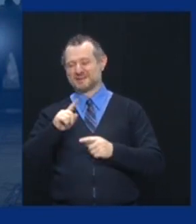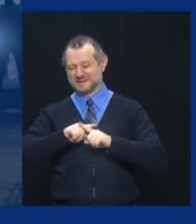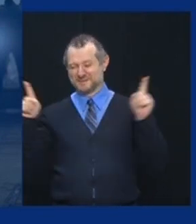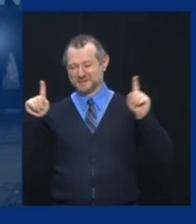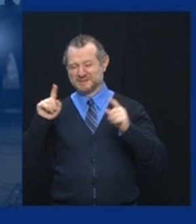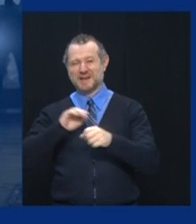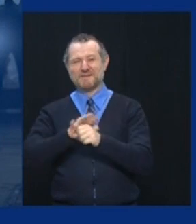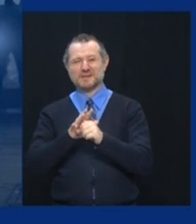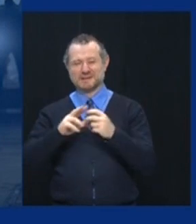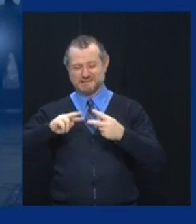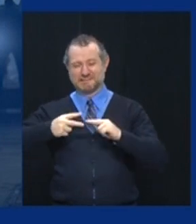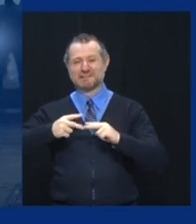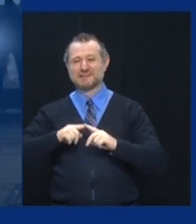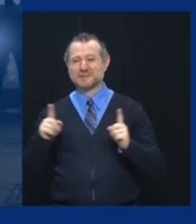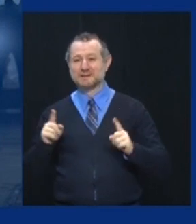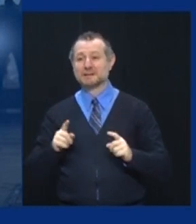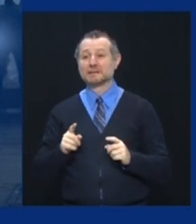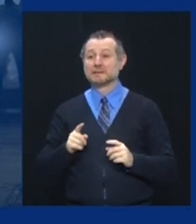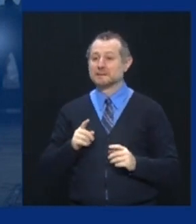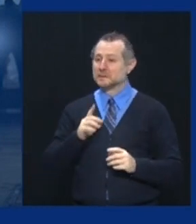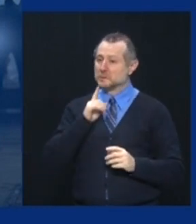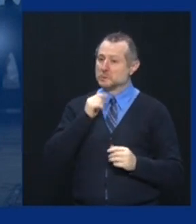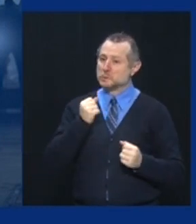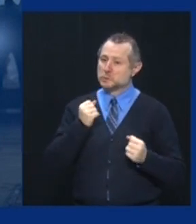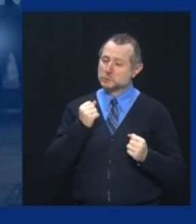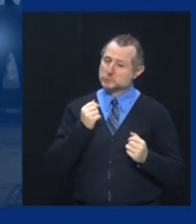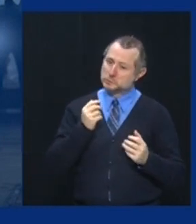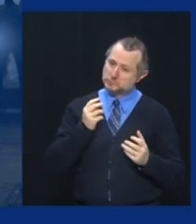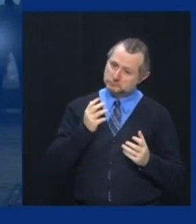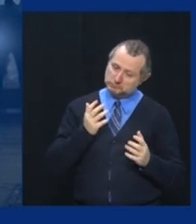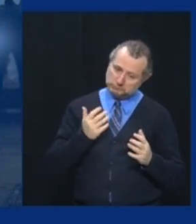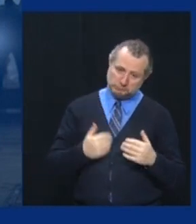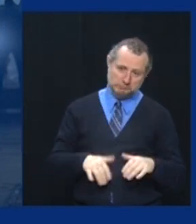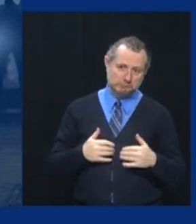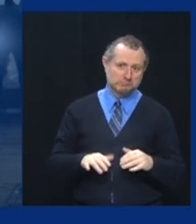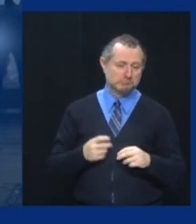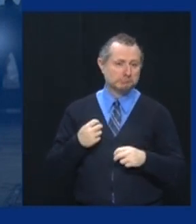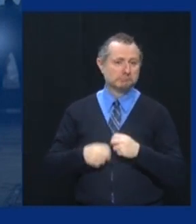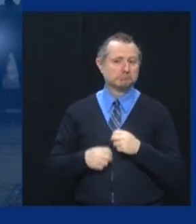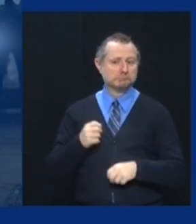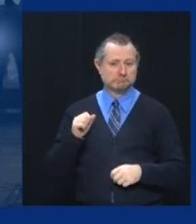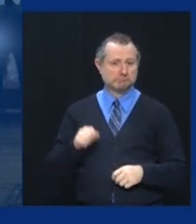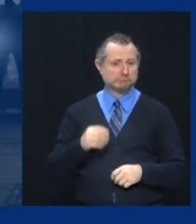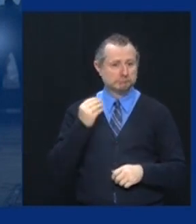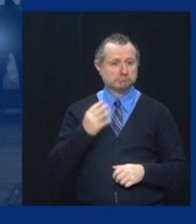is highly problematic, and it could be a game changer.